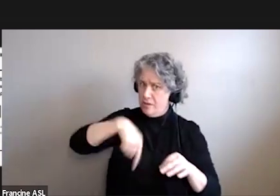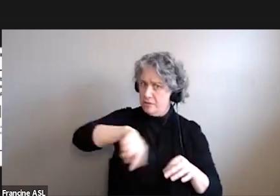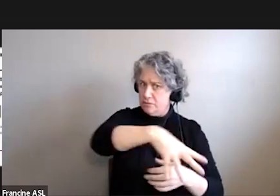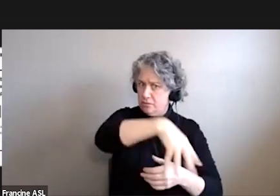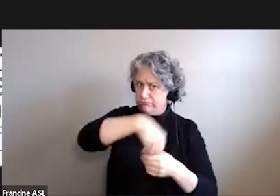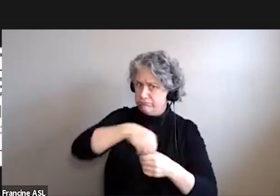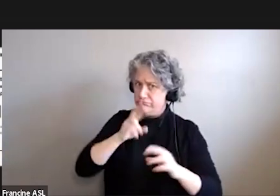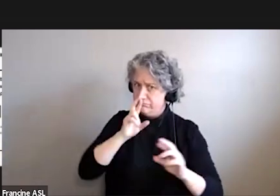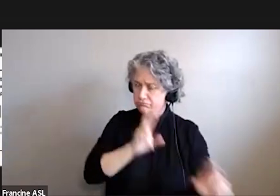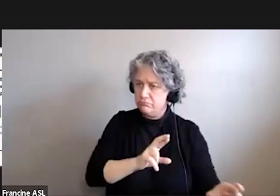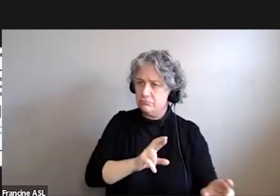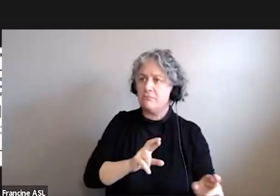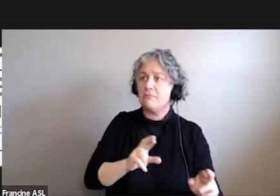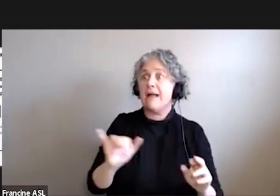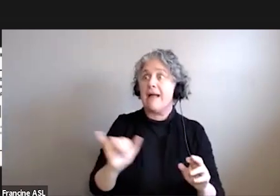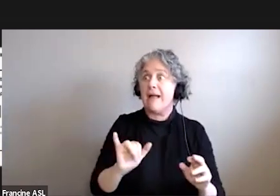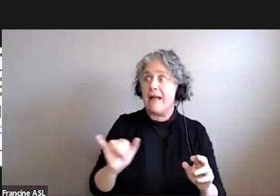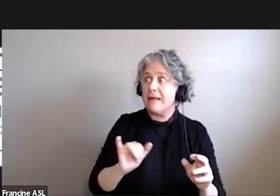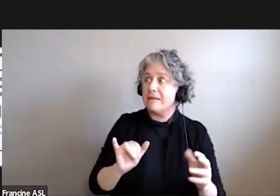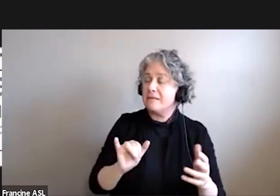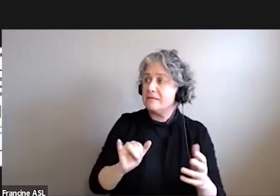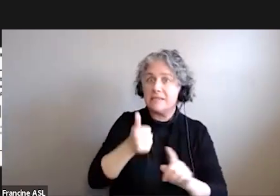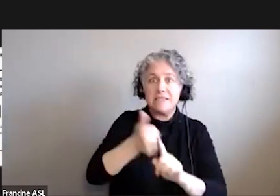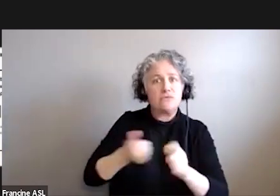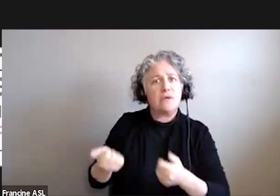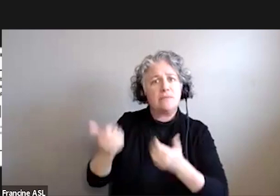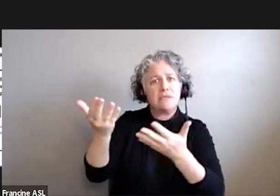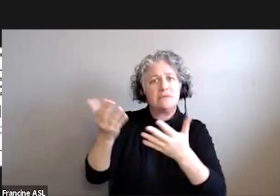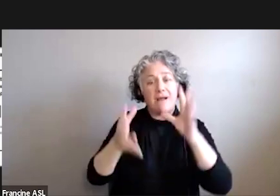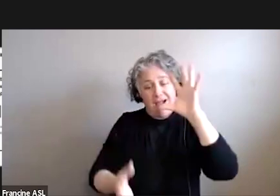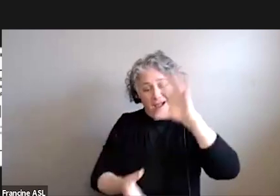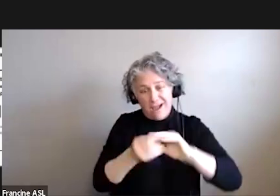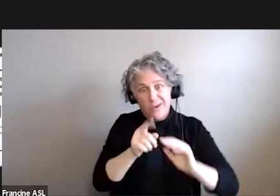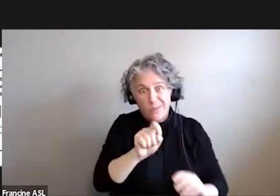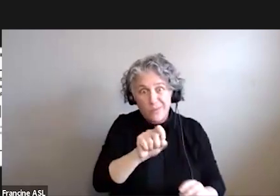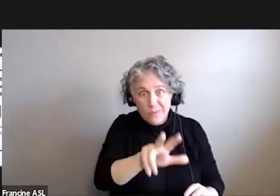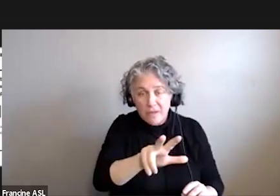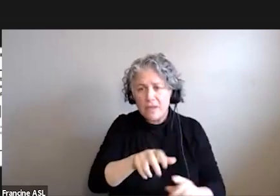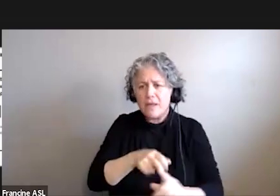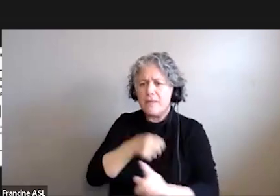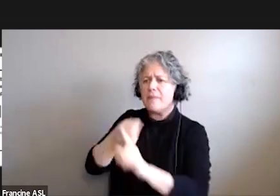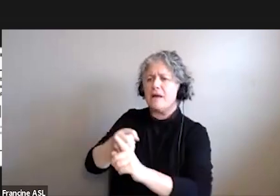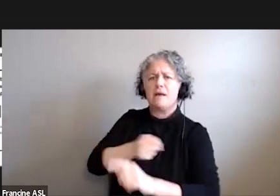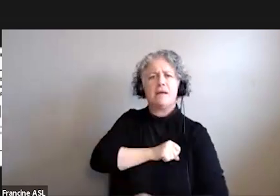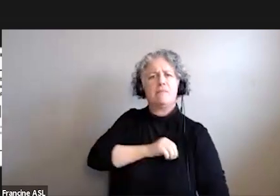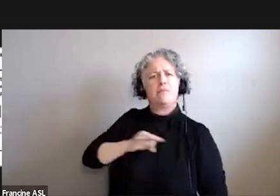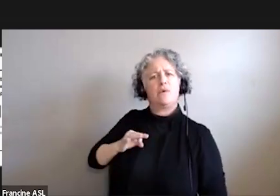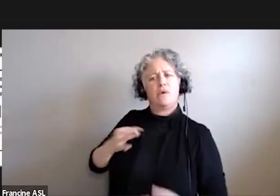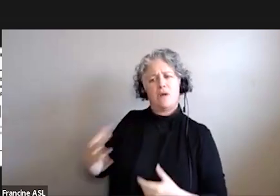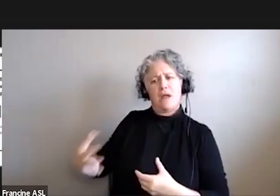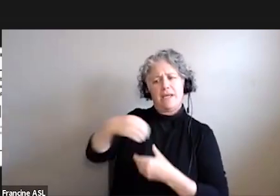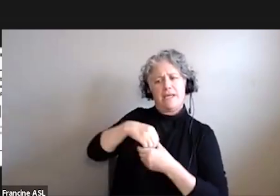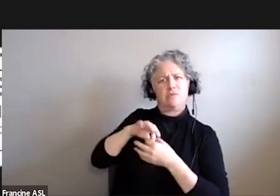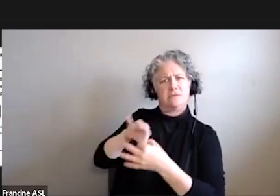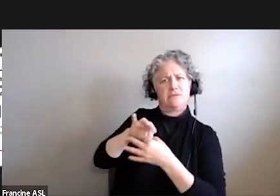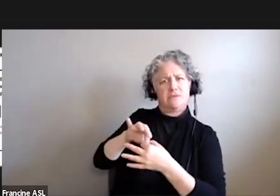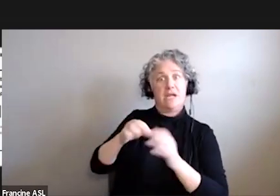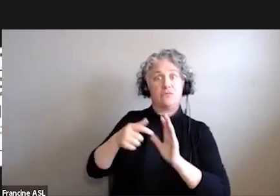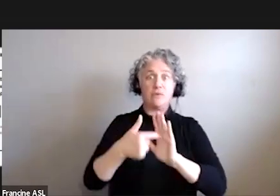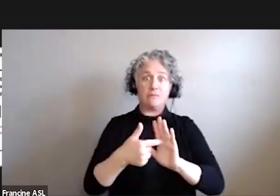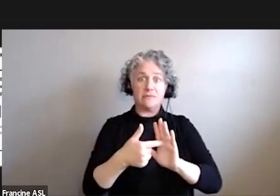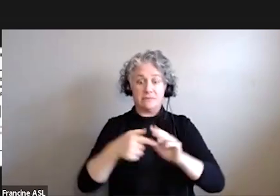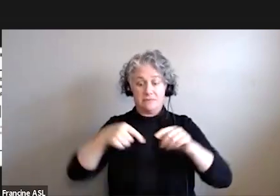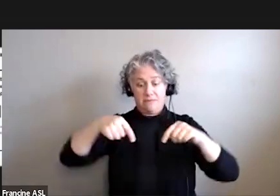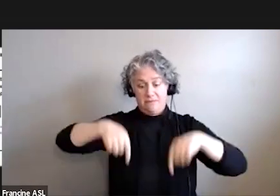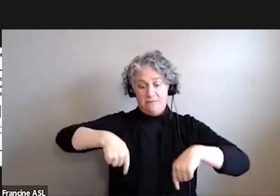each recommendation had an impact on the employee engagement and representation for persons with disabilities at